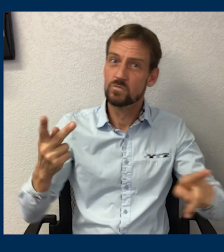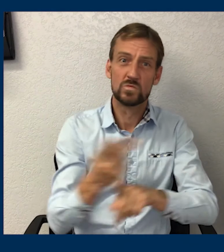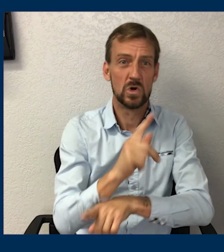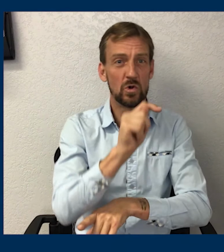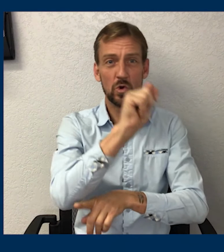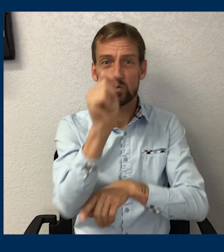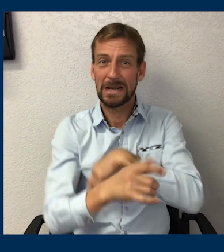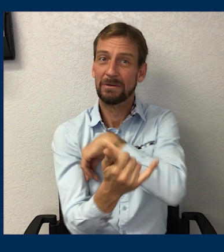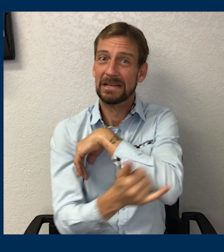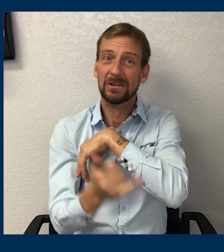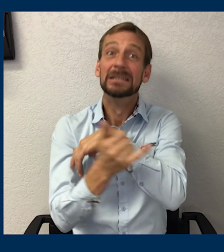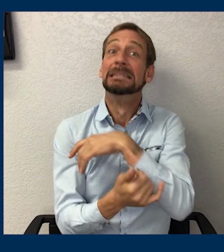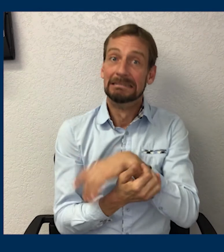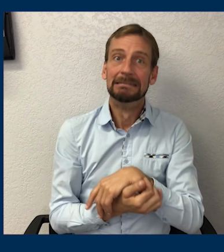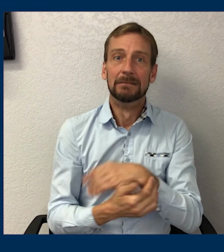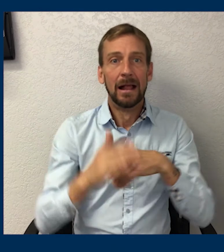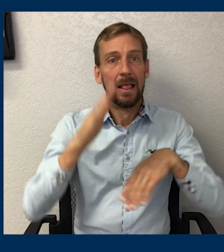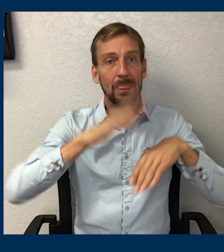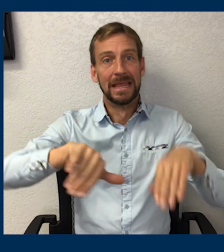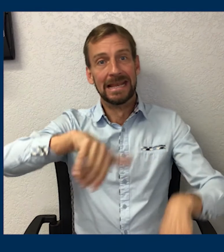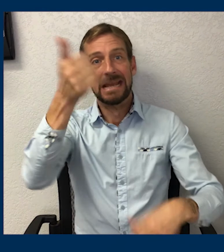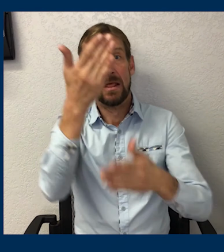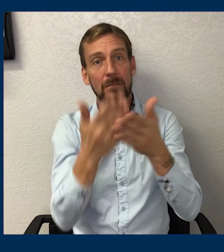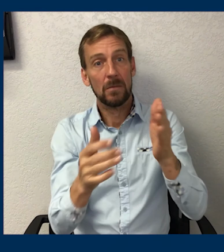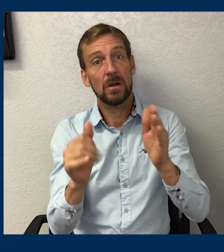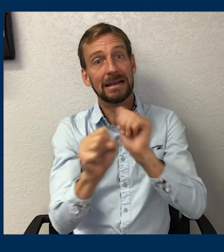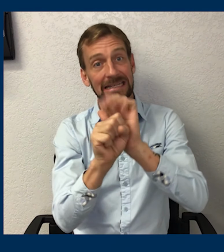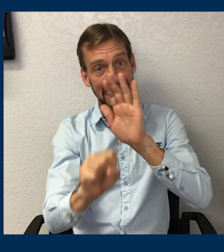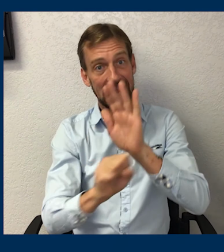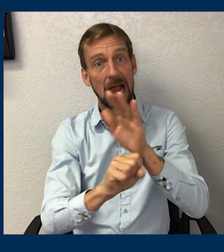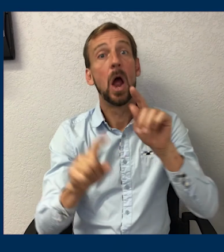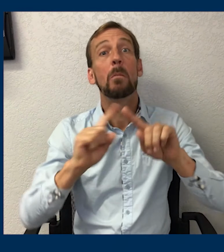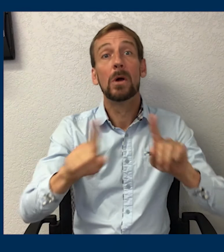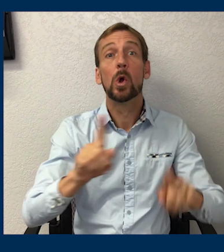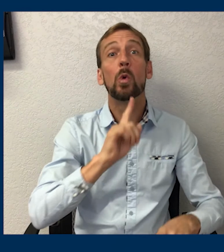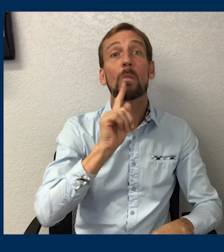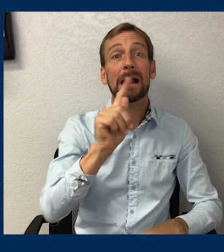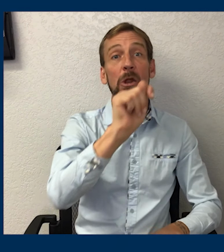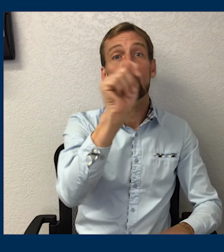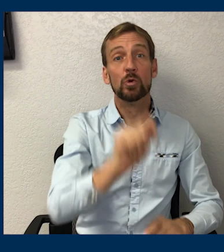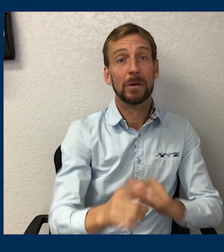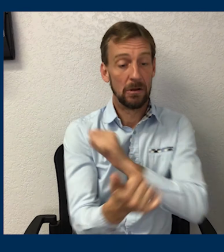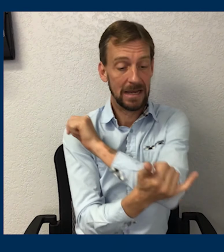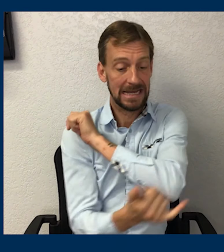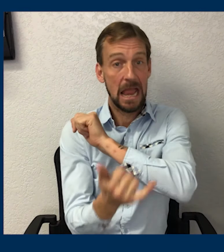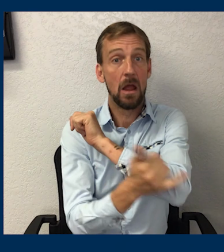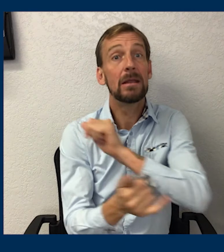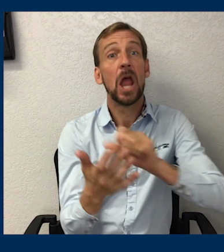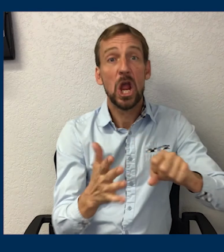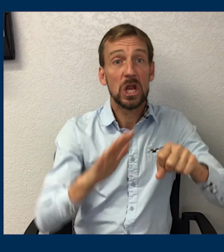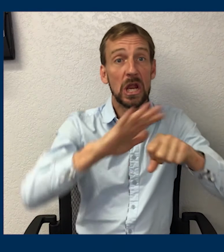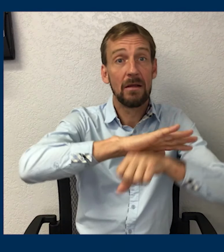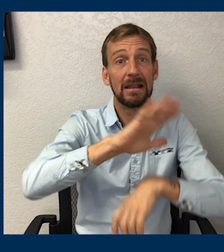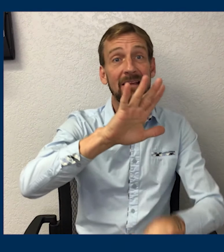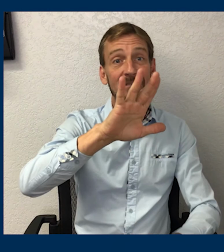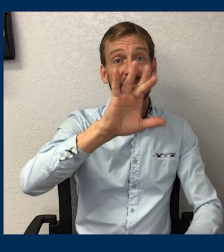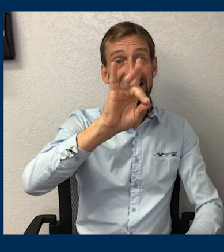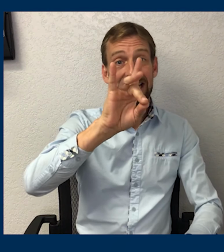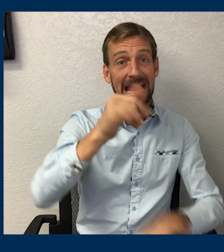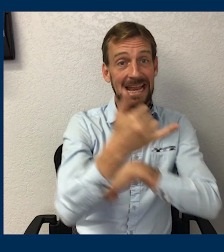County than other parts of the state. In fact, Tulare County still ranks fourth among the 58 California